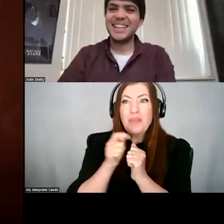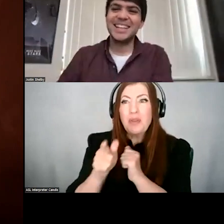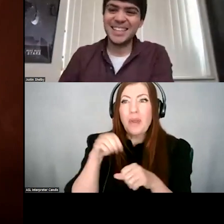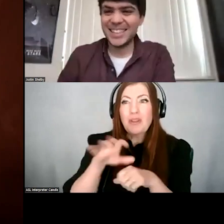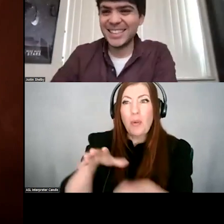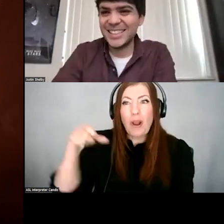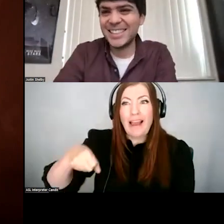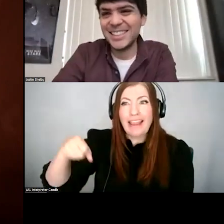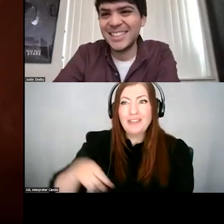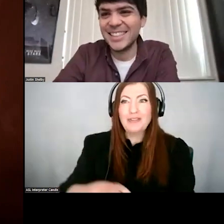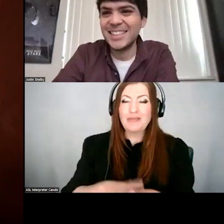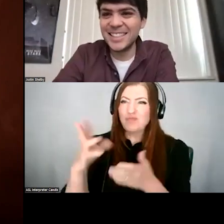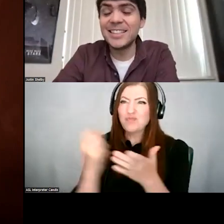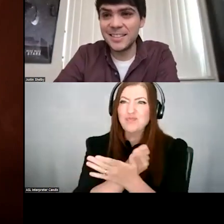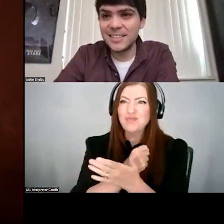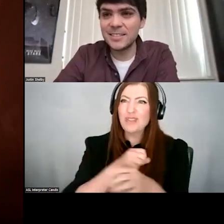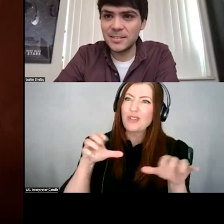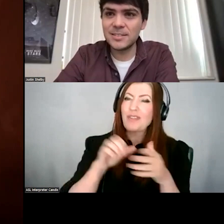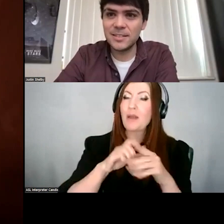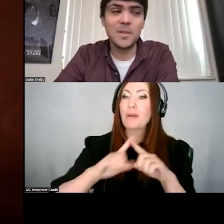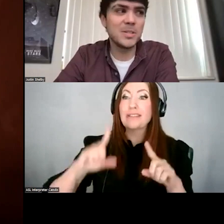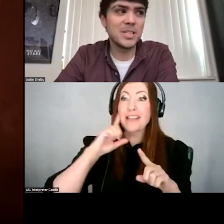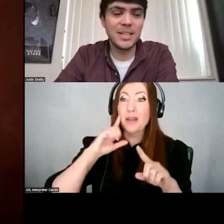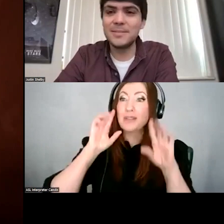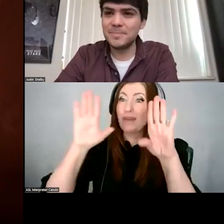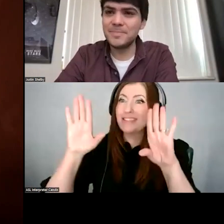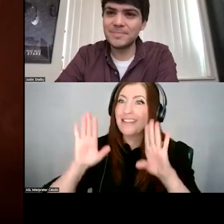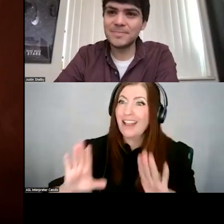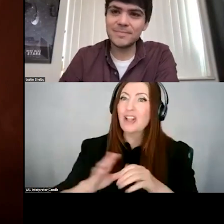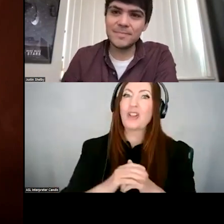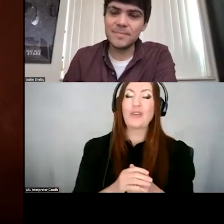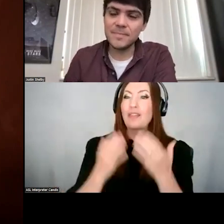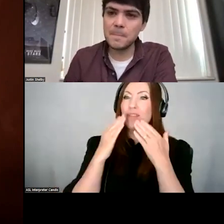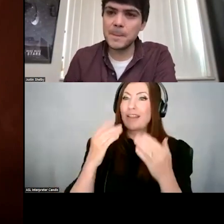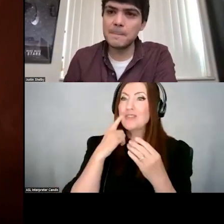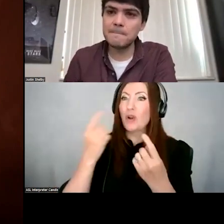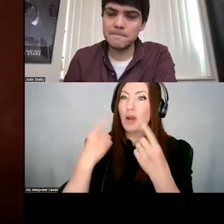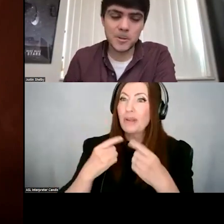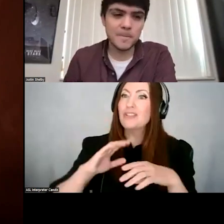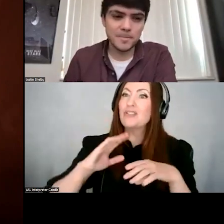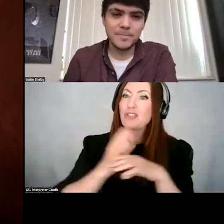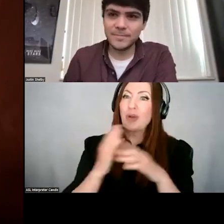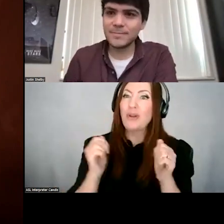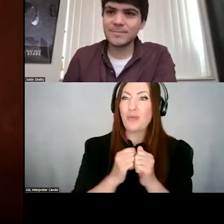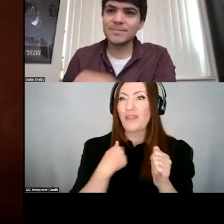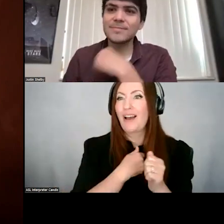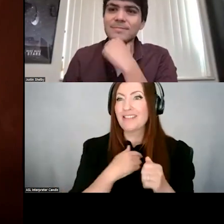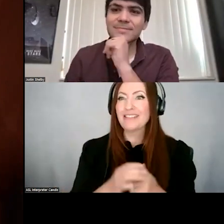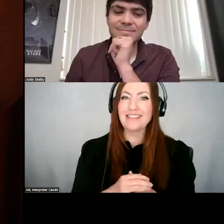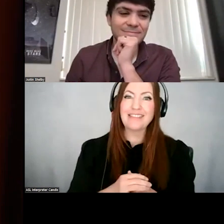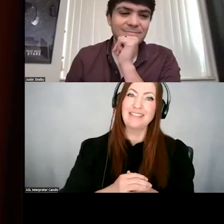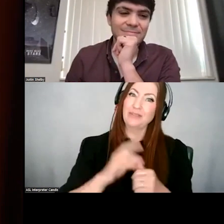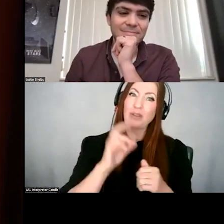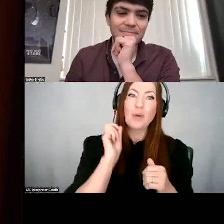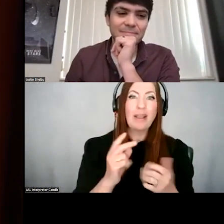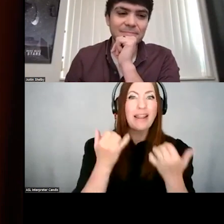Having an opportunity to do that, but it sounds spectacular. And thank you again for coming on and sharing that with us. Sure. All righty.